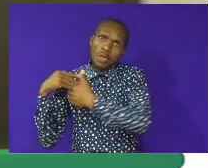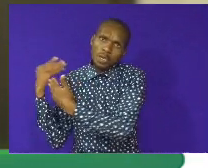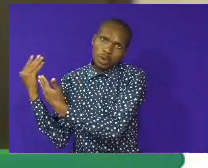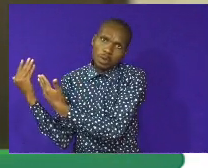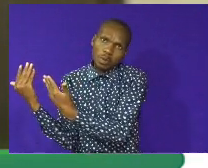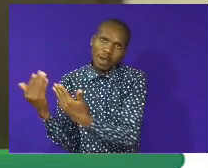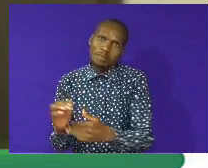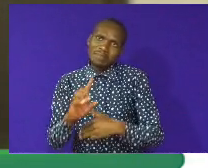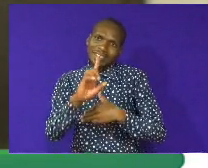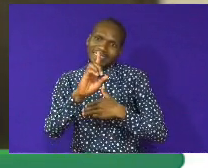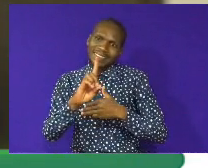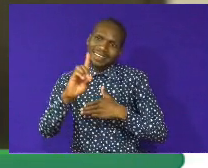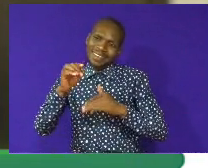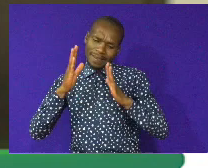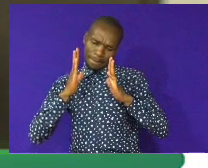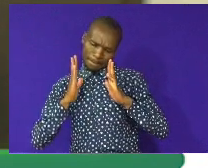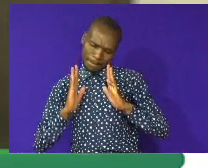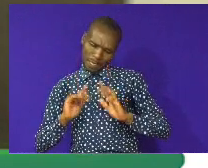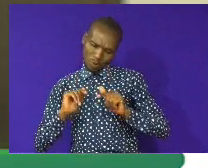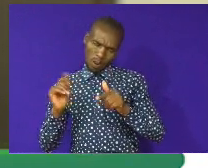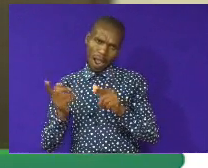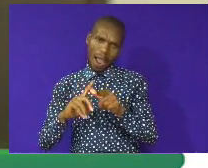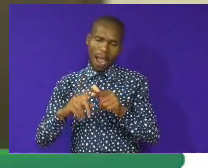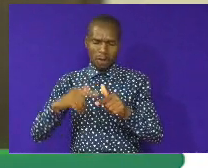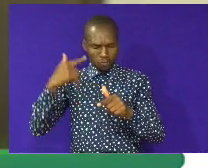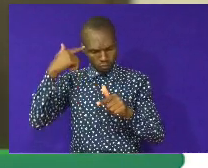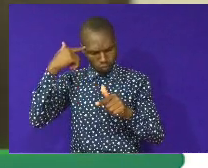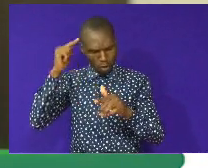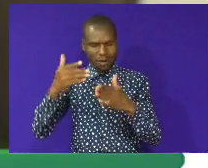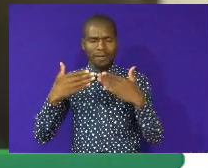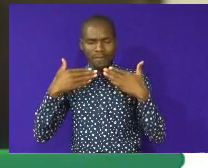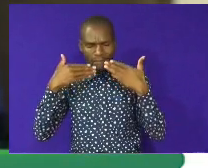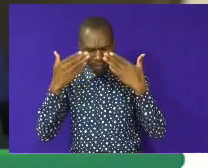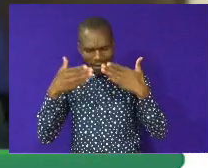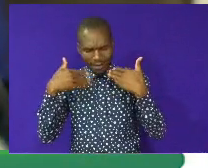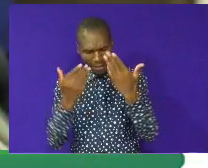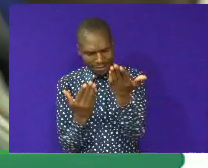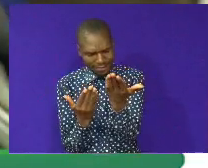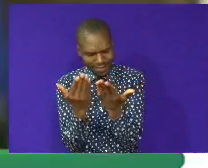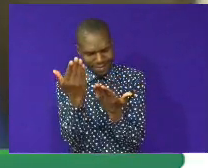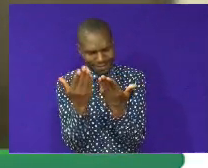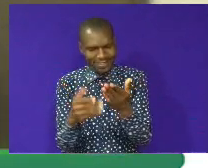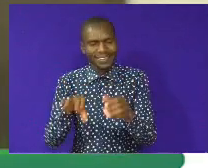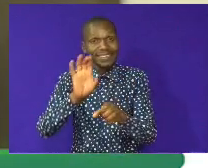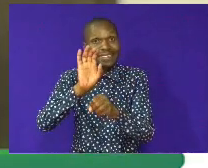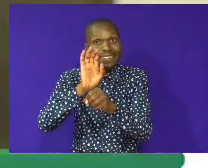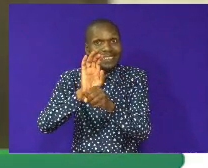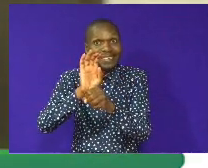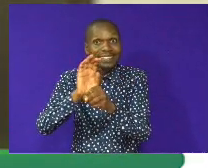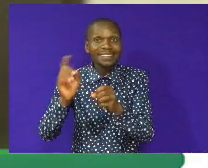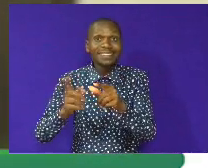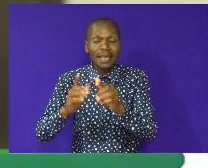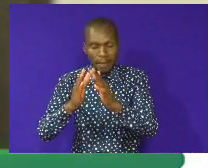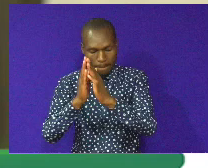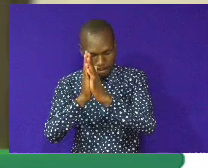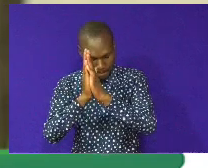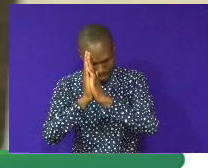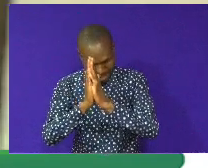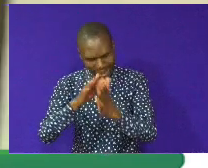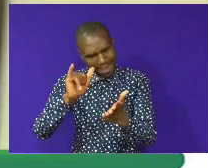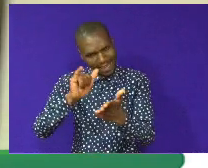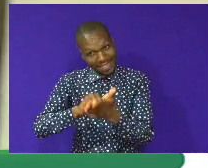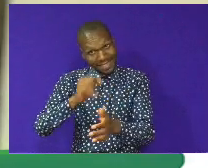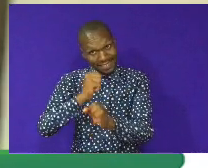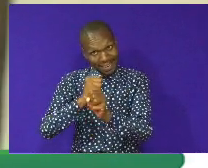we are welcoming everybody to come on board for the Thanksgiving, interdenominational Thanksgiving prayers that will be